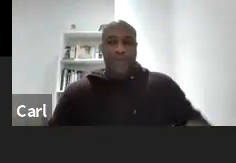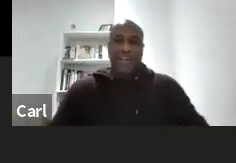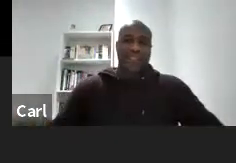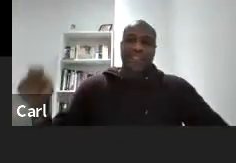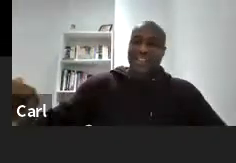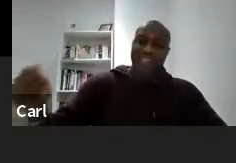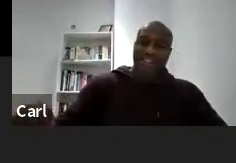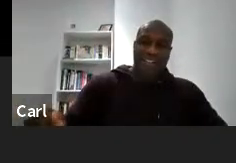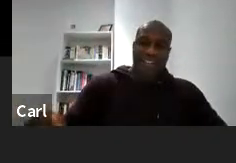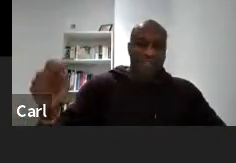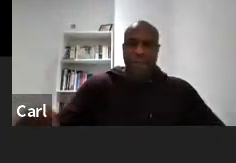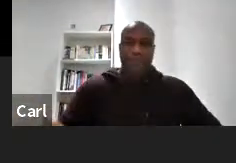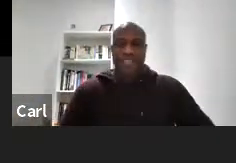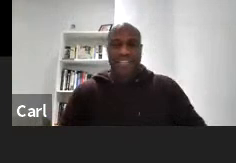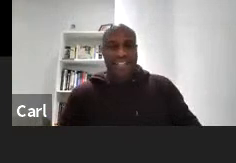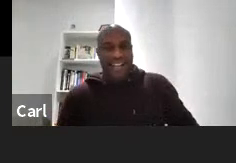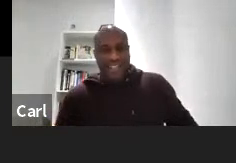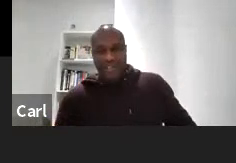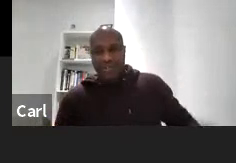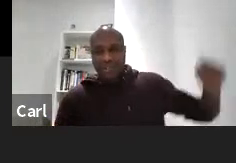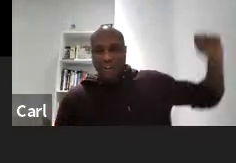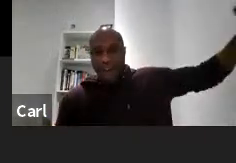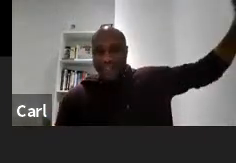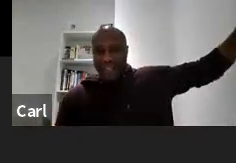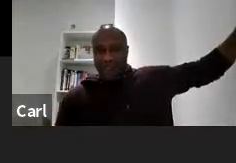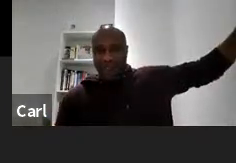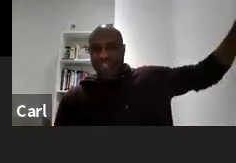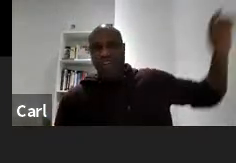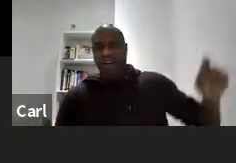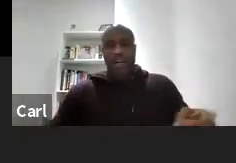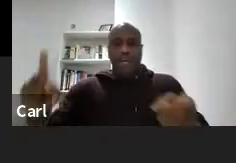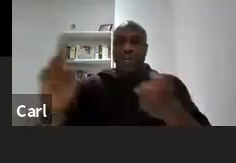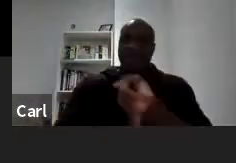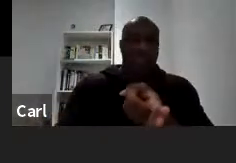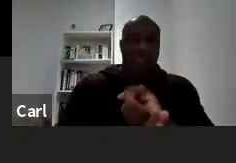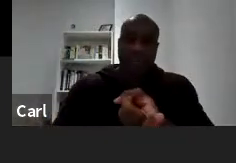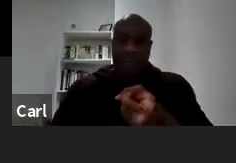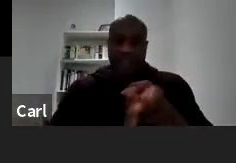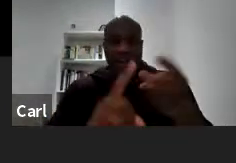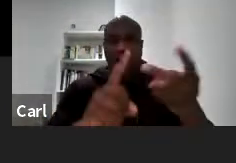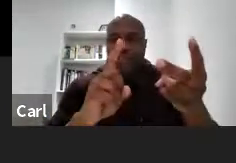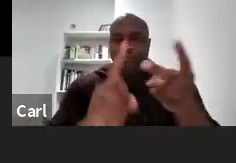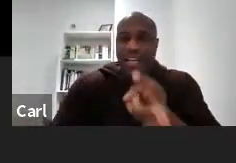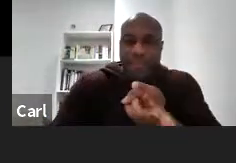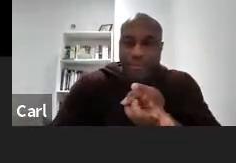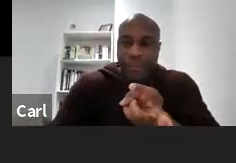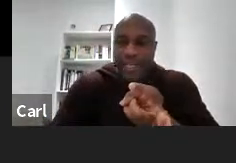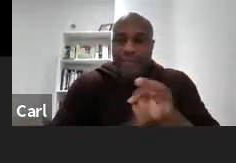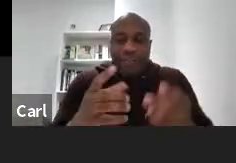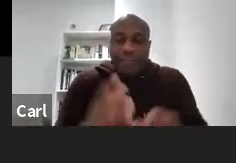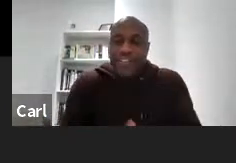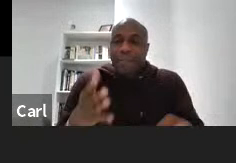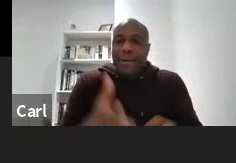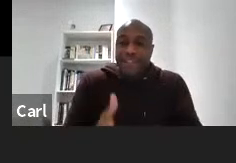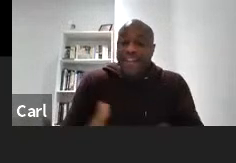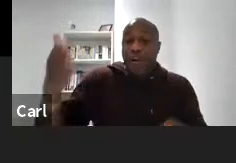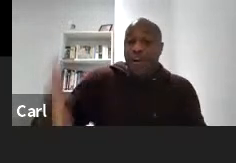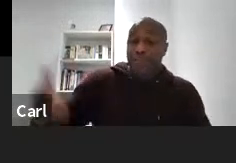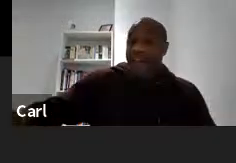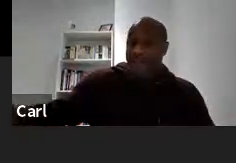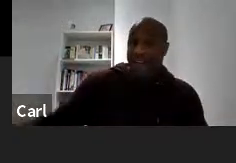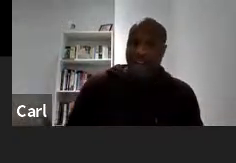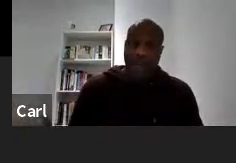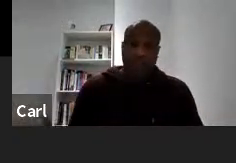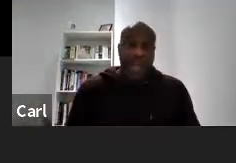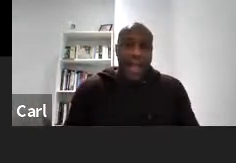wall, so I can then start to use post-its to chart my assumptions around who I'm serving, the value I'm providing, the features and benefits